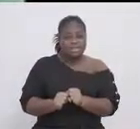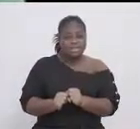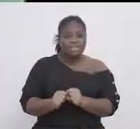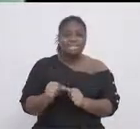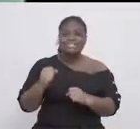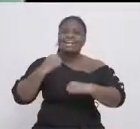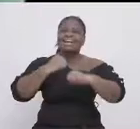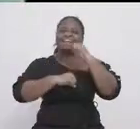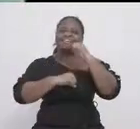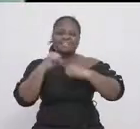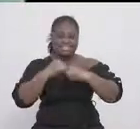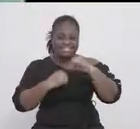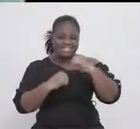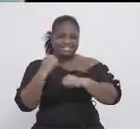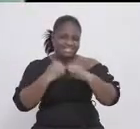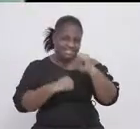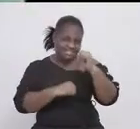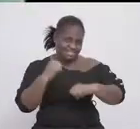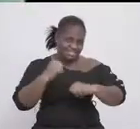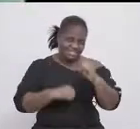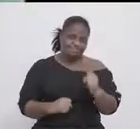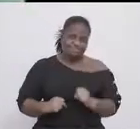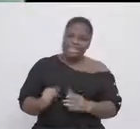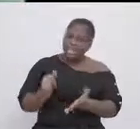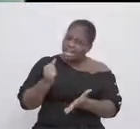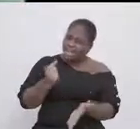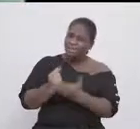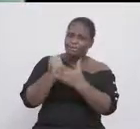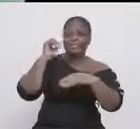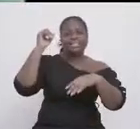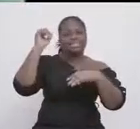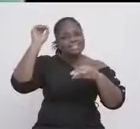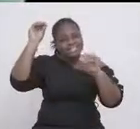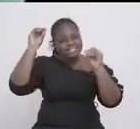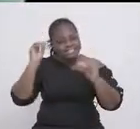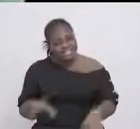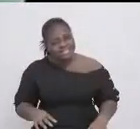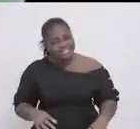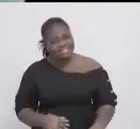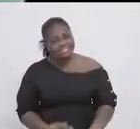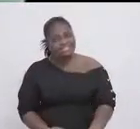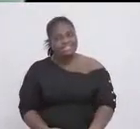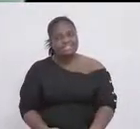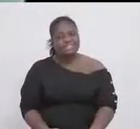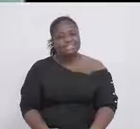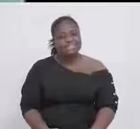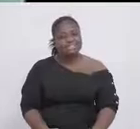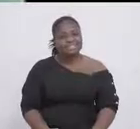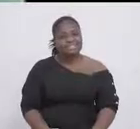is the capacity building, like build teachers' capacity, build, of course,